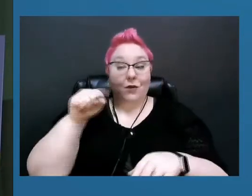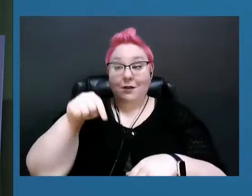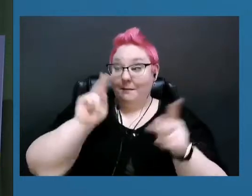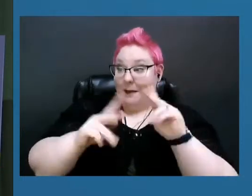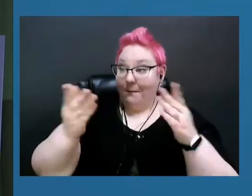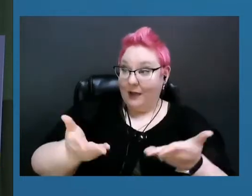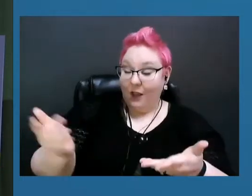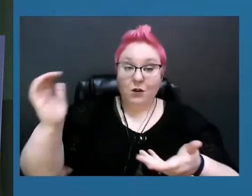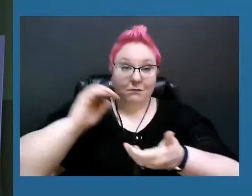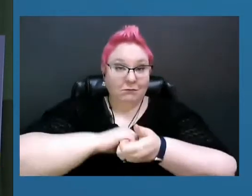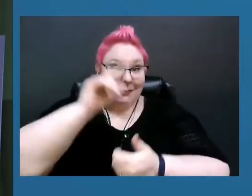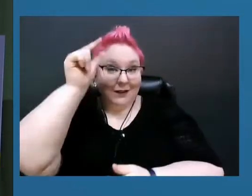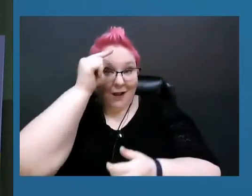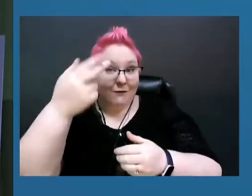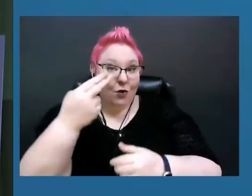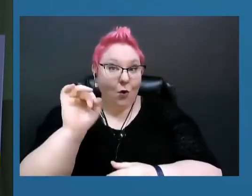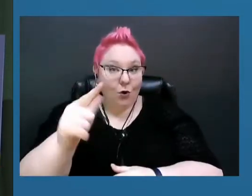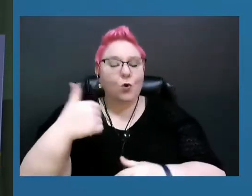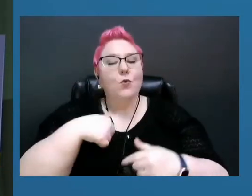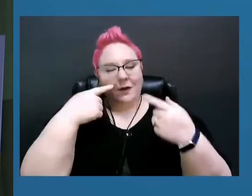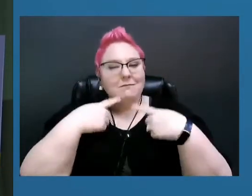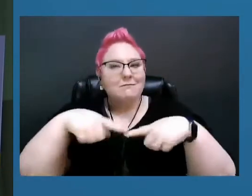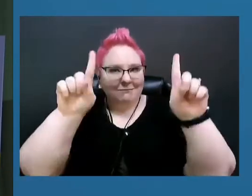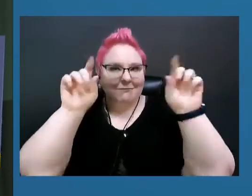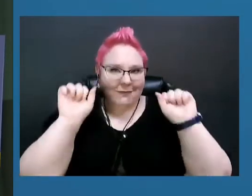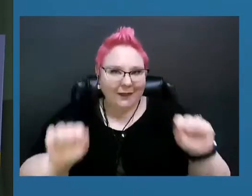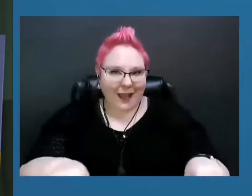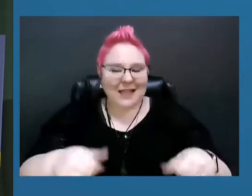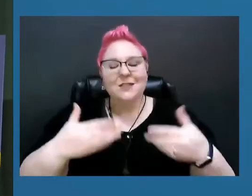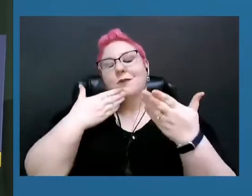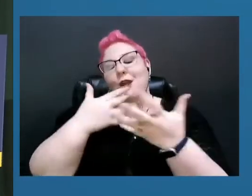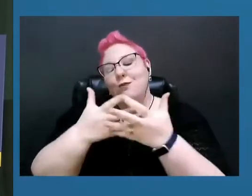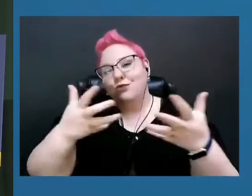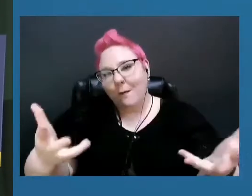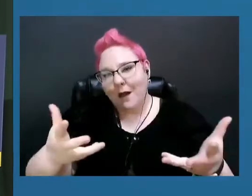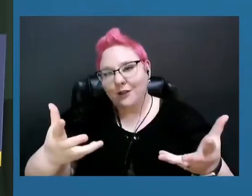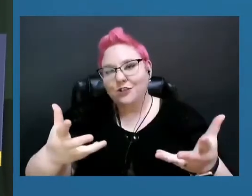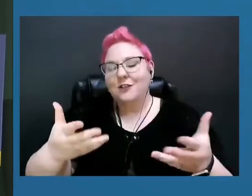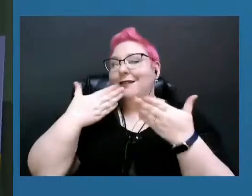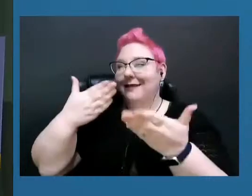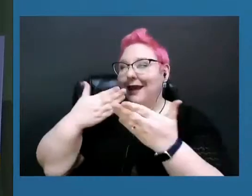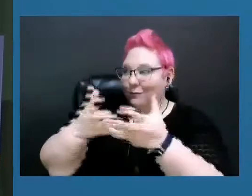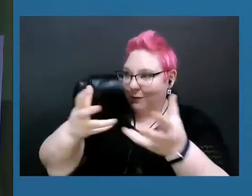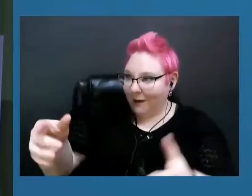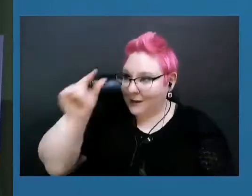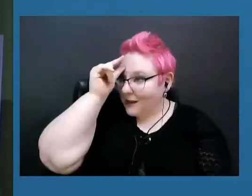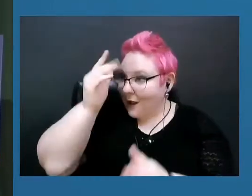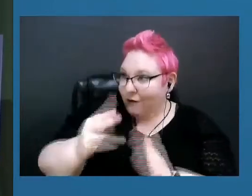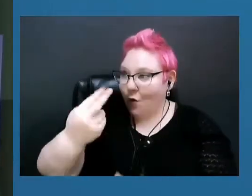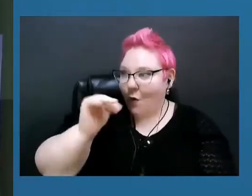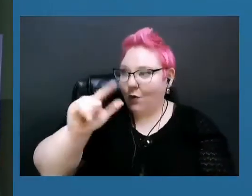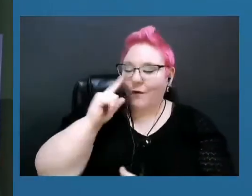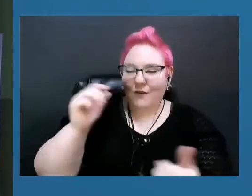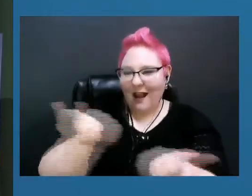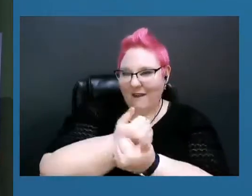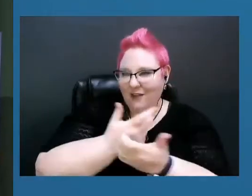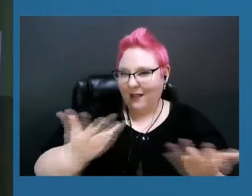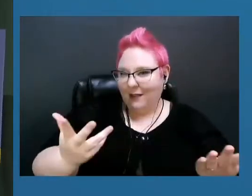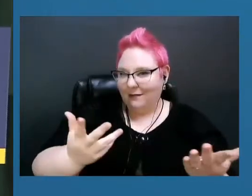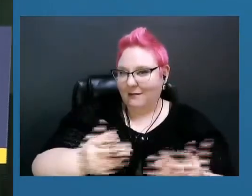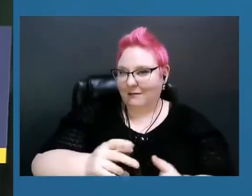Governor Hochul, I'm very confident that we can achieve that. So thank you all very much, and again, Governor Hochul, thank you for everything.